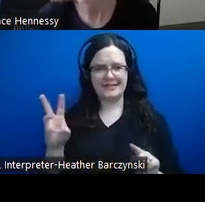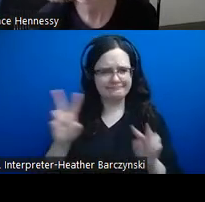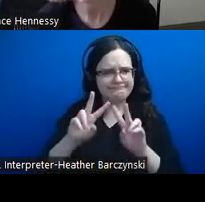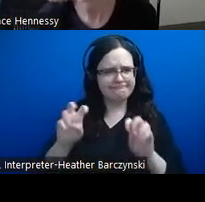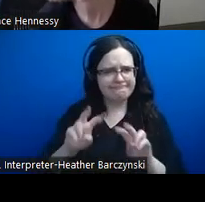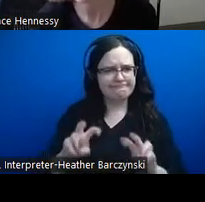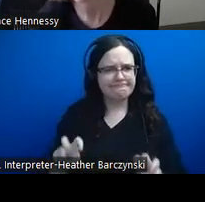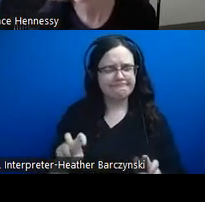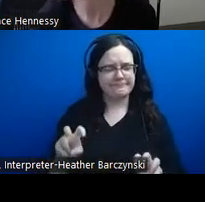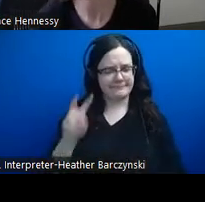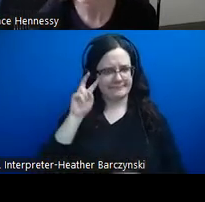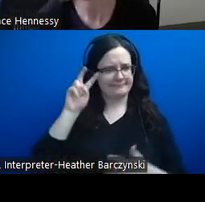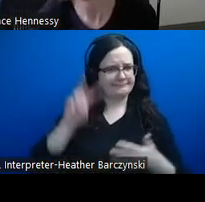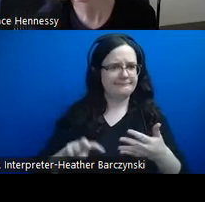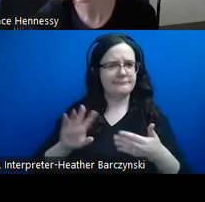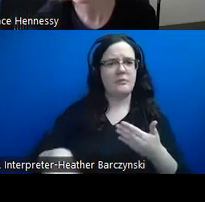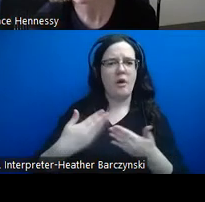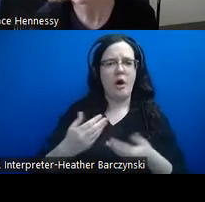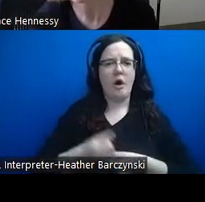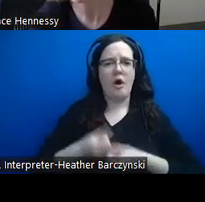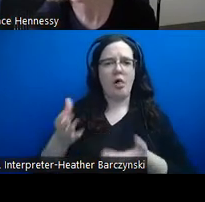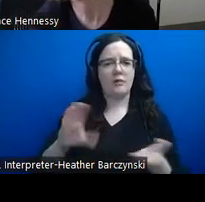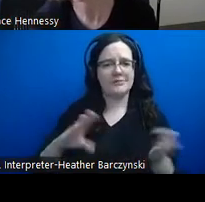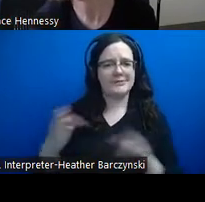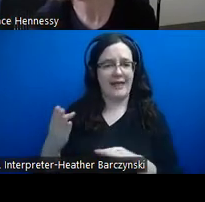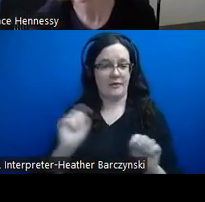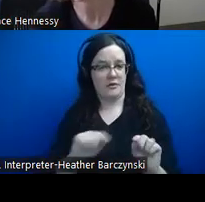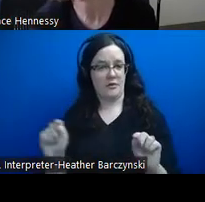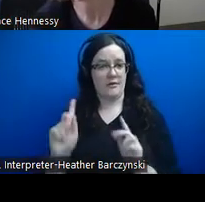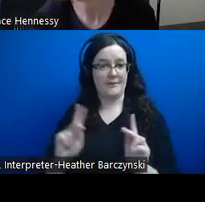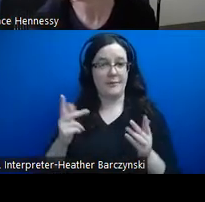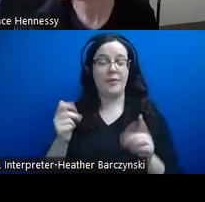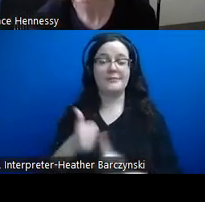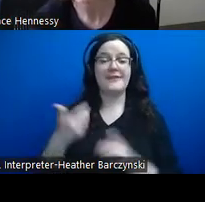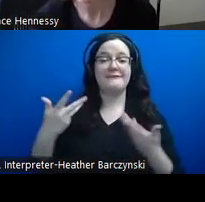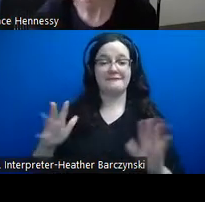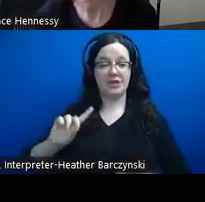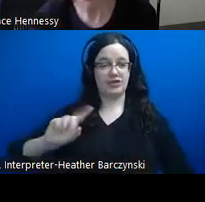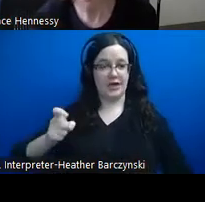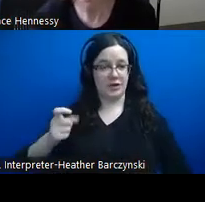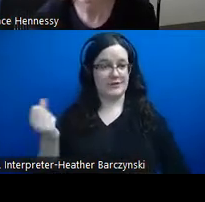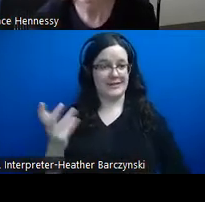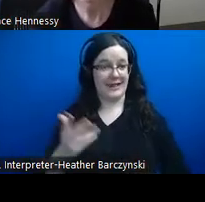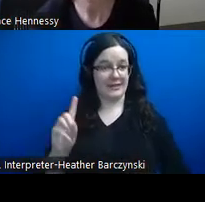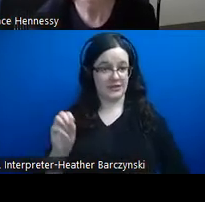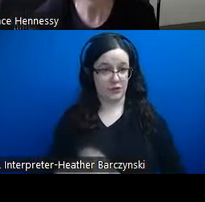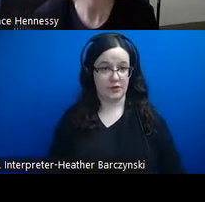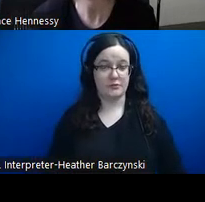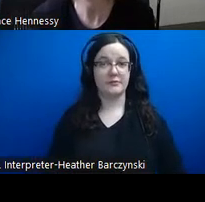for all-cause mortality among individuals who had been diagnosed with gambling disorder. Out of the